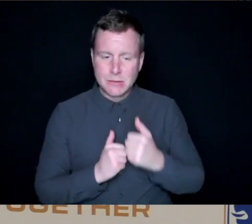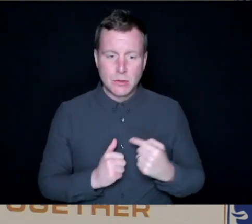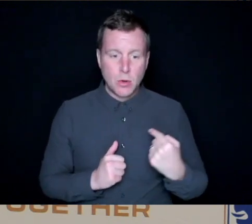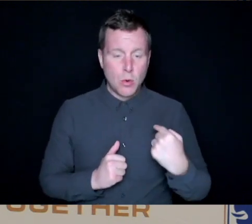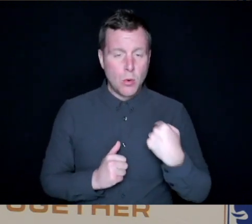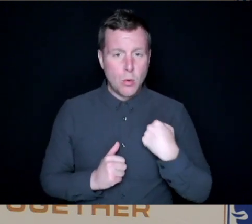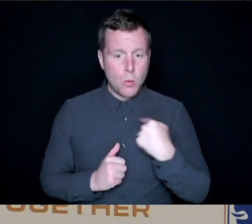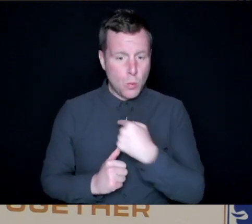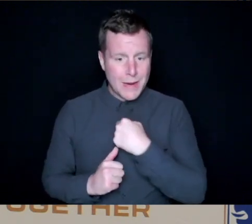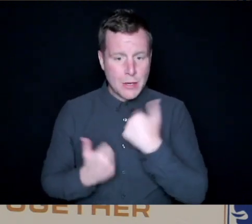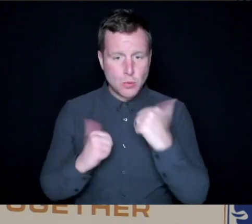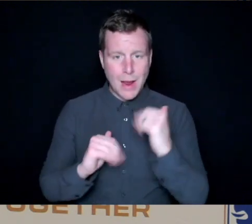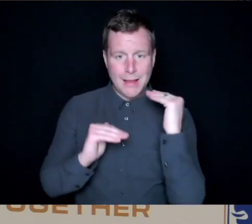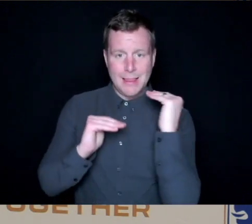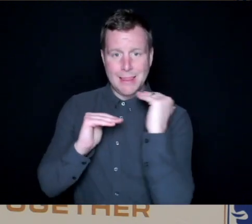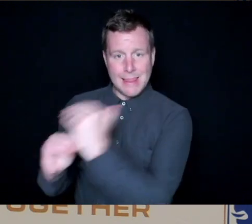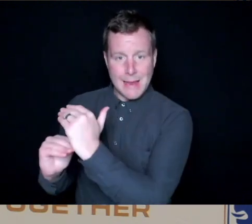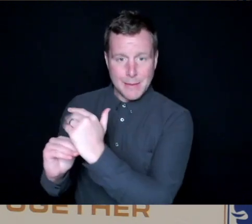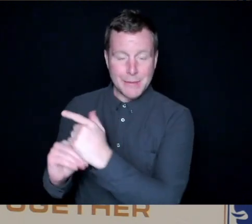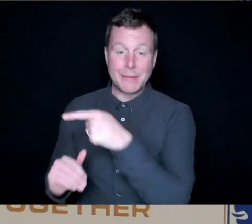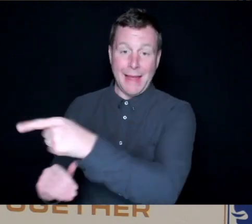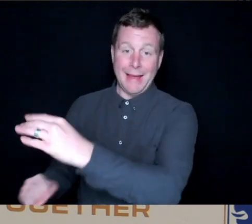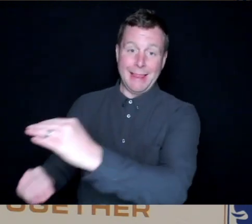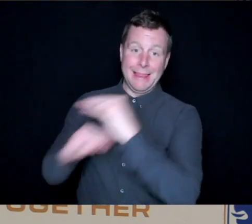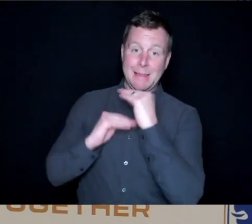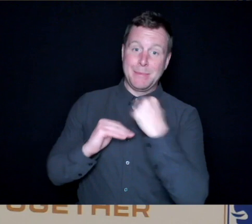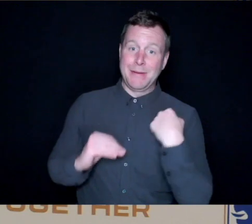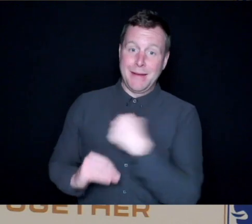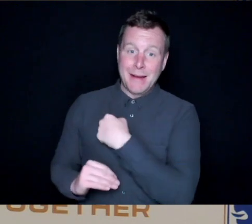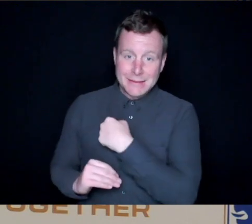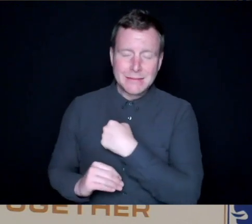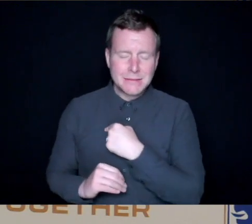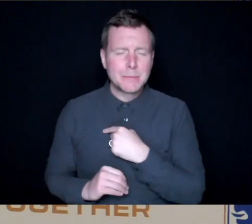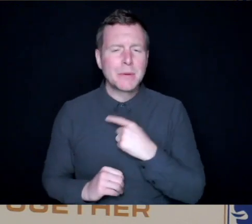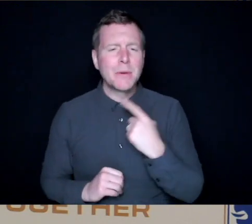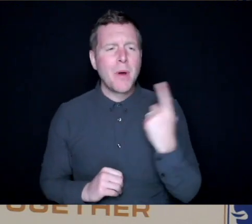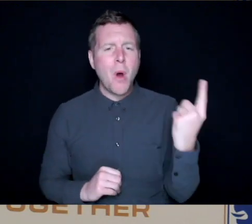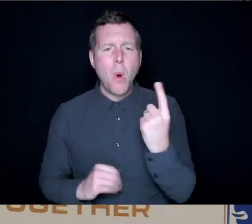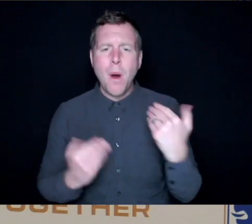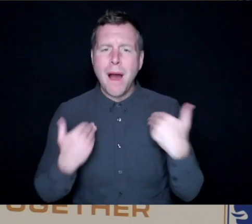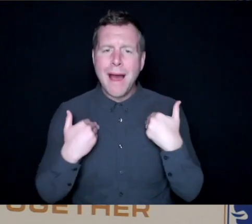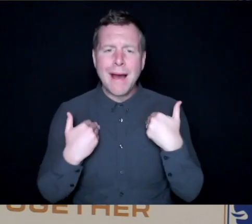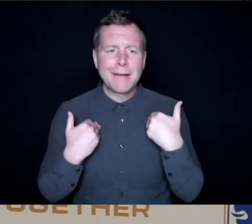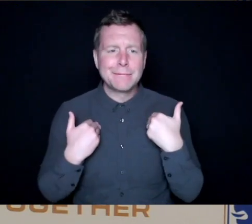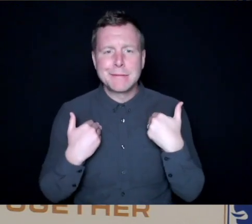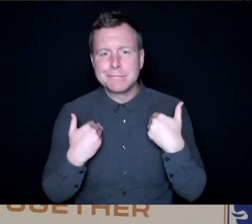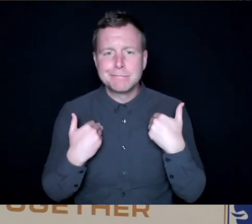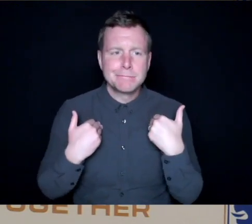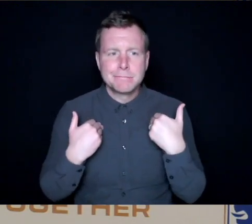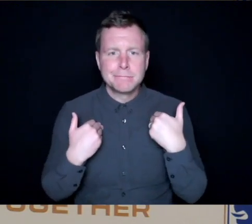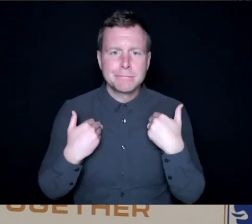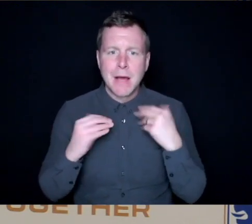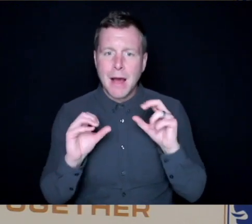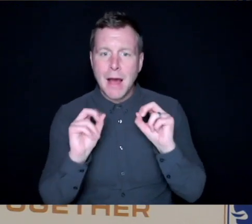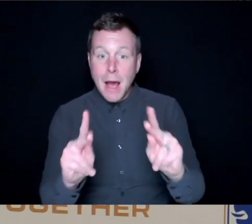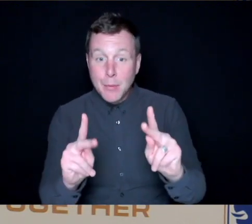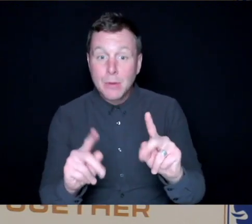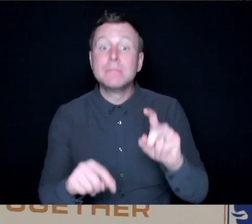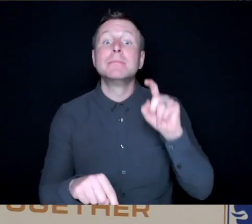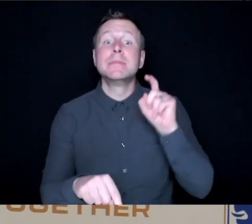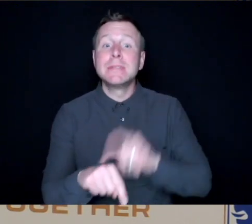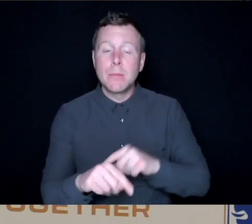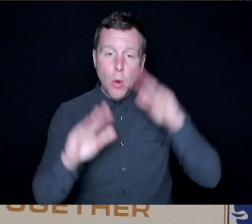We limited them. They limited us at times, but I feel like there's always going to be a chance had, and you hope that when